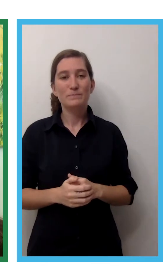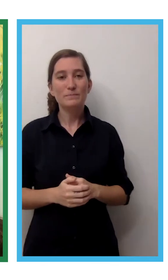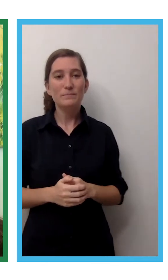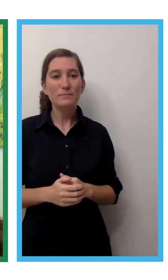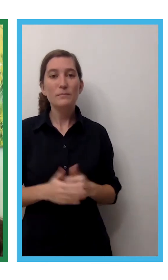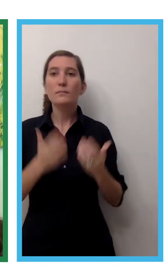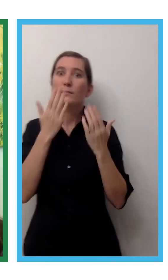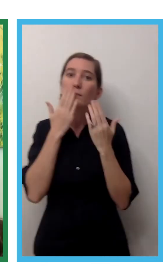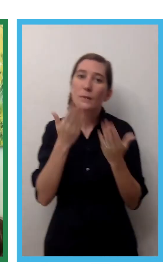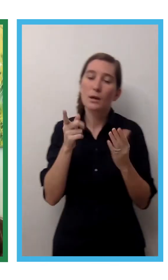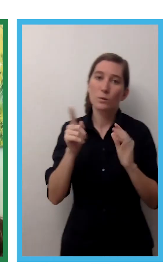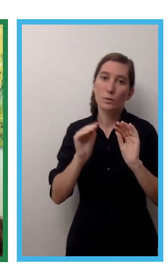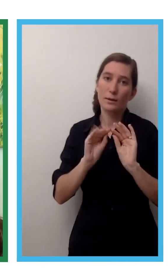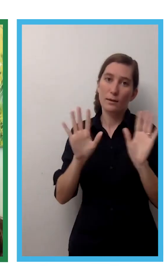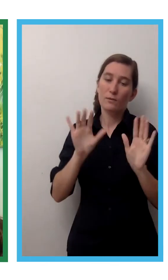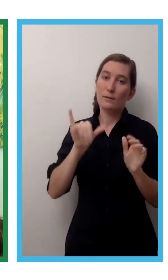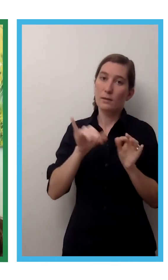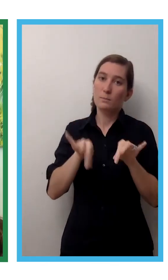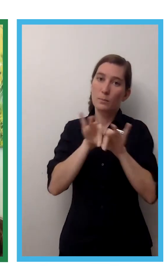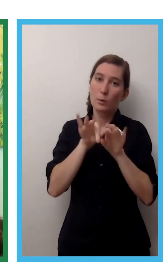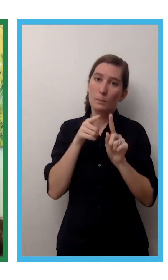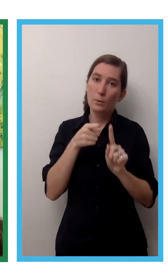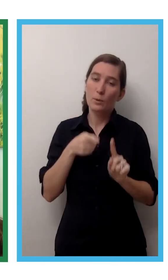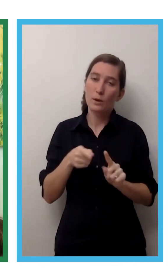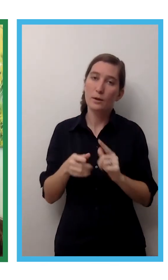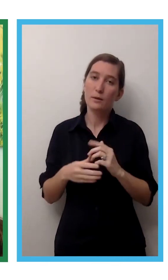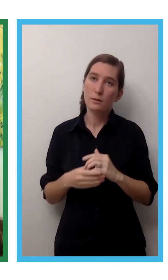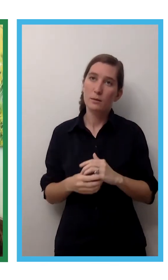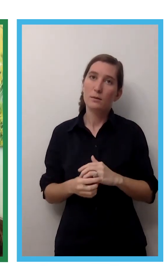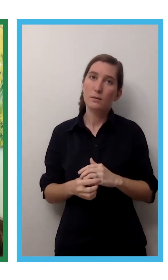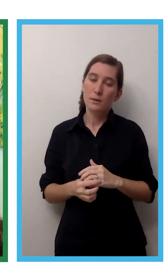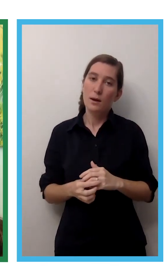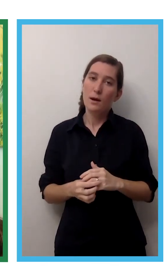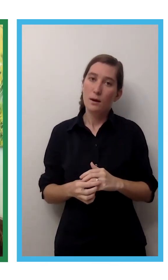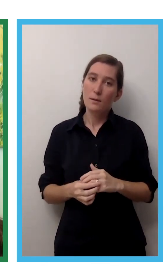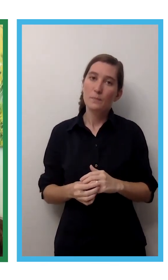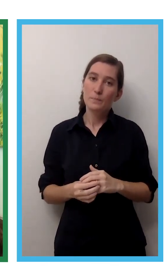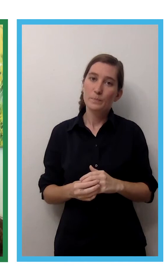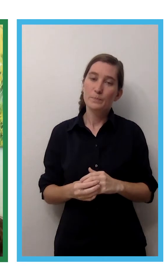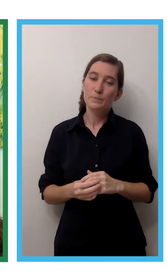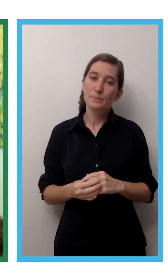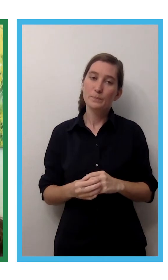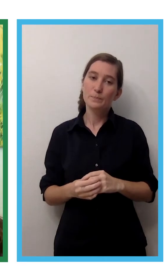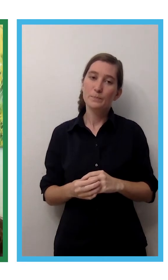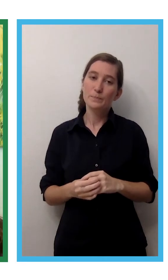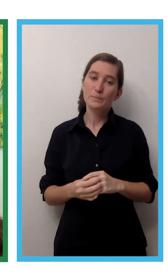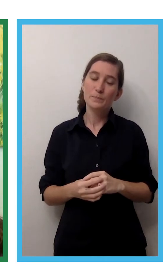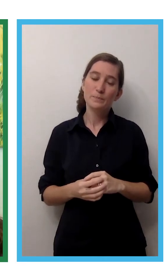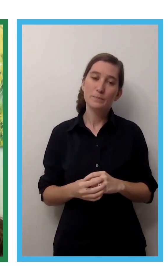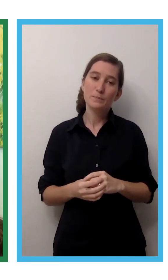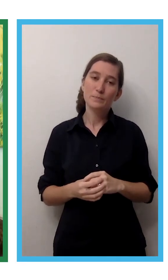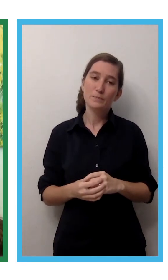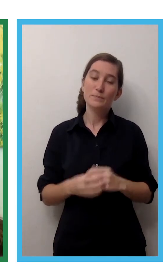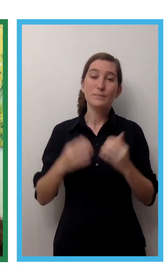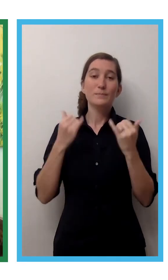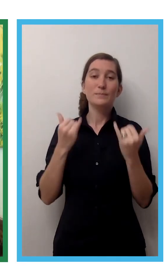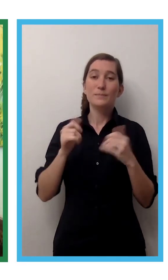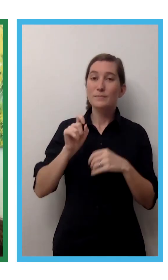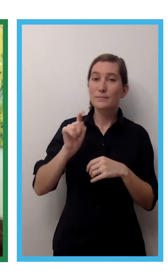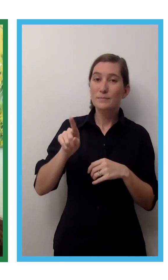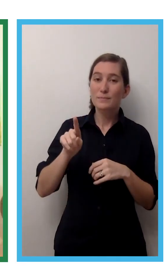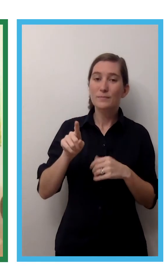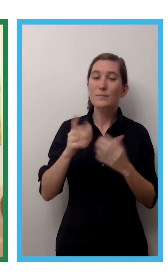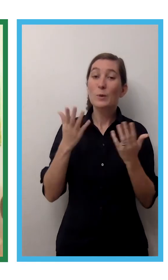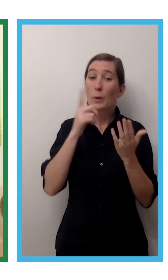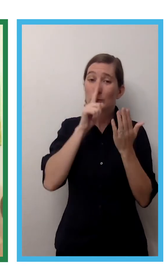for you to share with me the research that you were involved in that you felt was the most impactful out of all the projects that you've been included